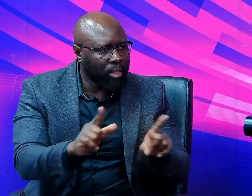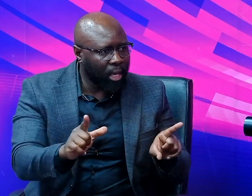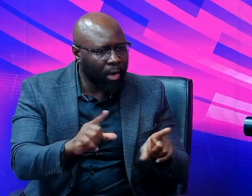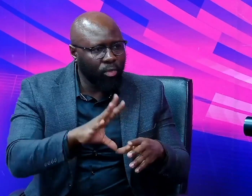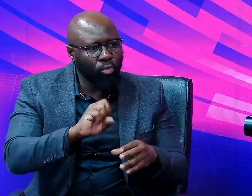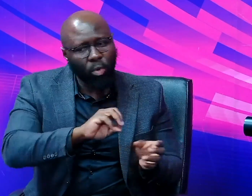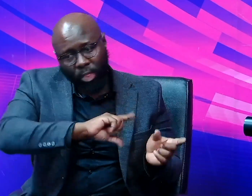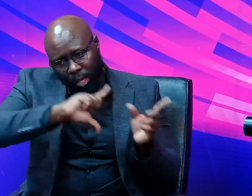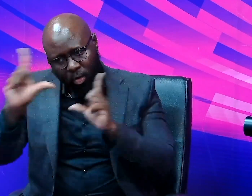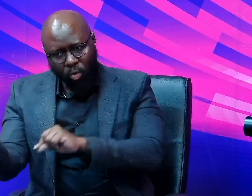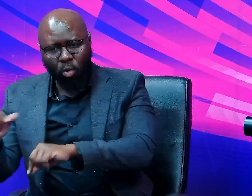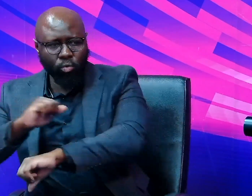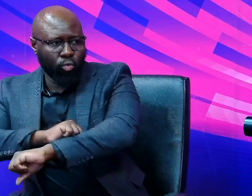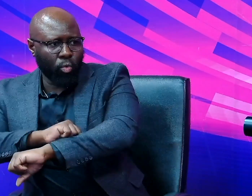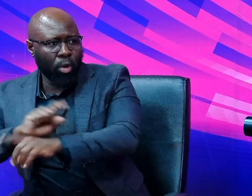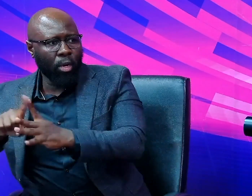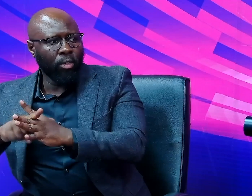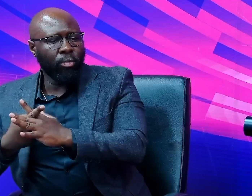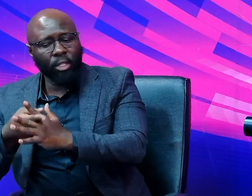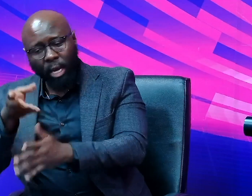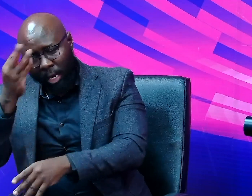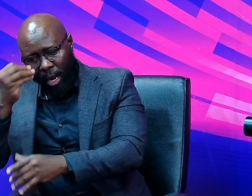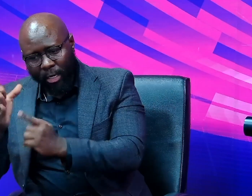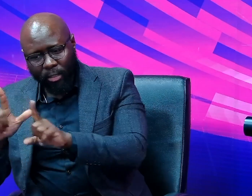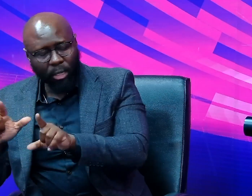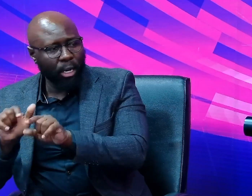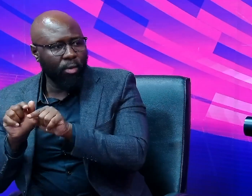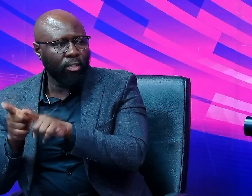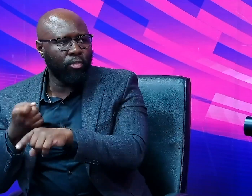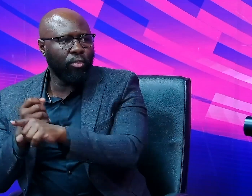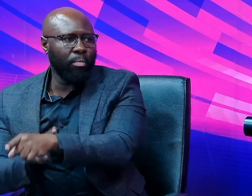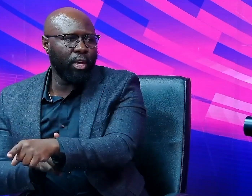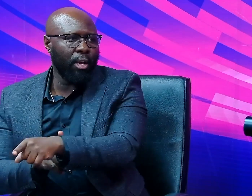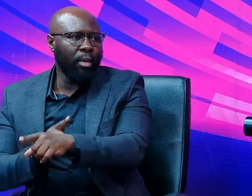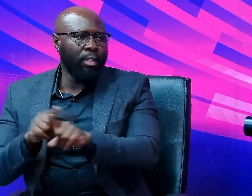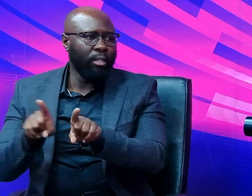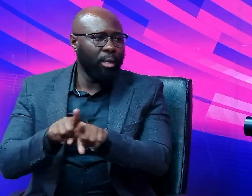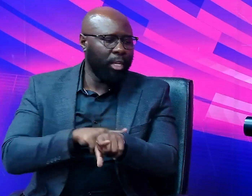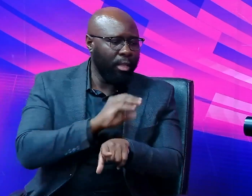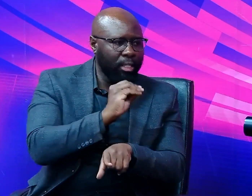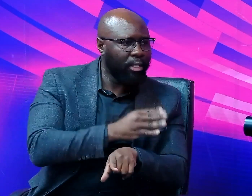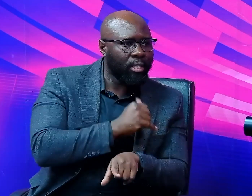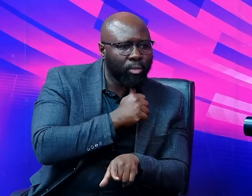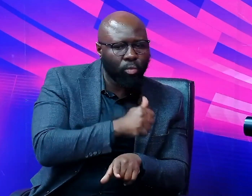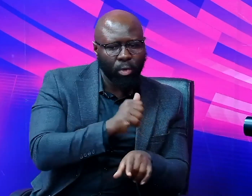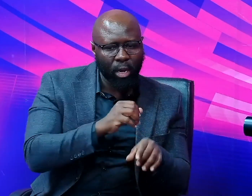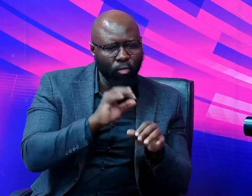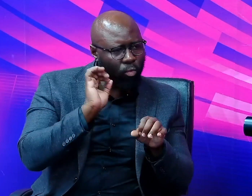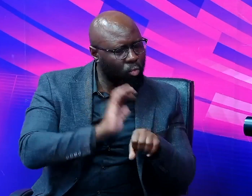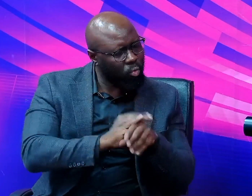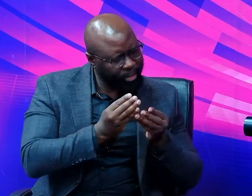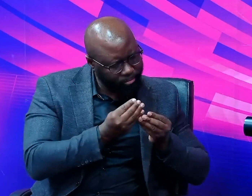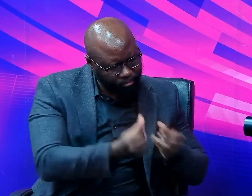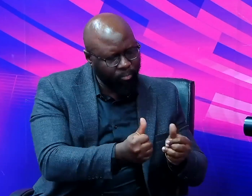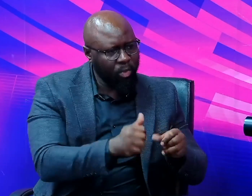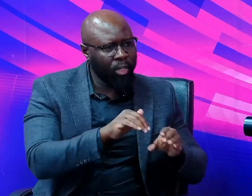have these skills to teach these children. So when they go to school, they will start learning this language from the school. And the